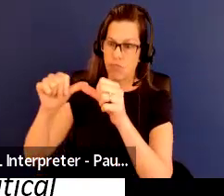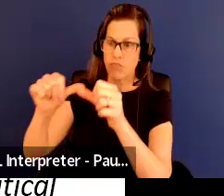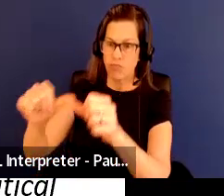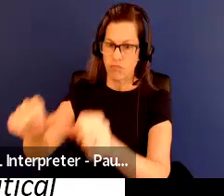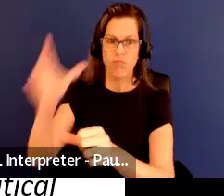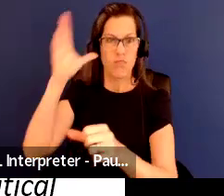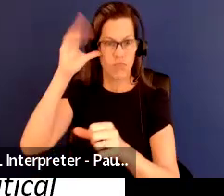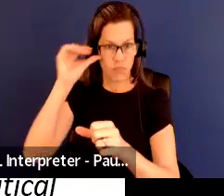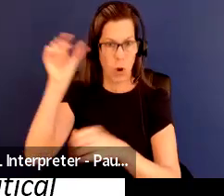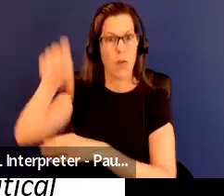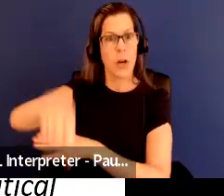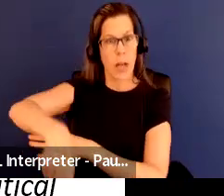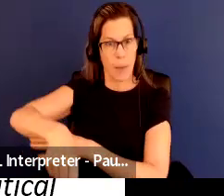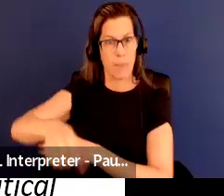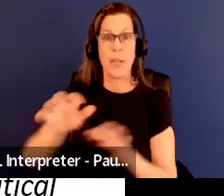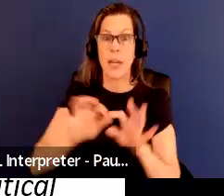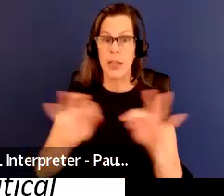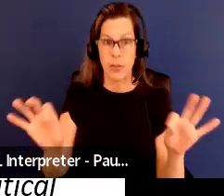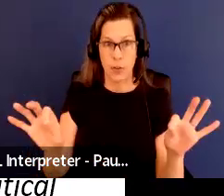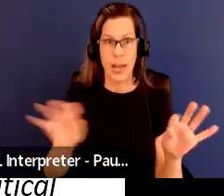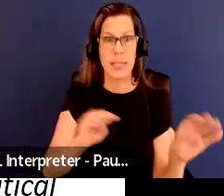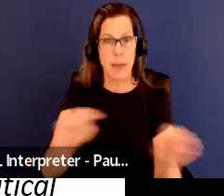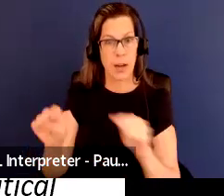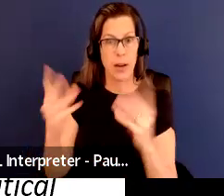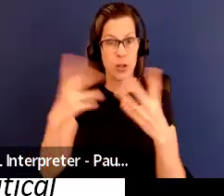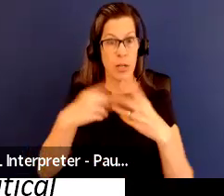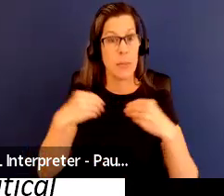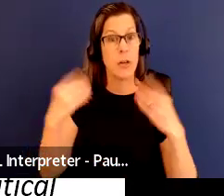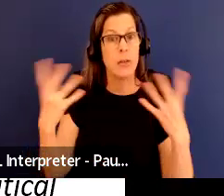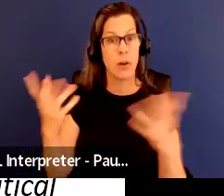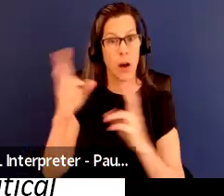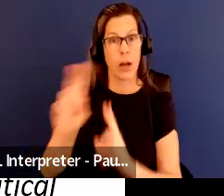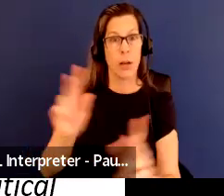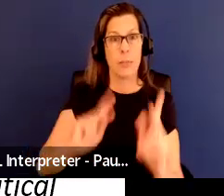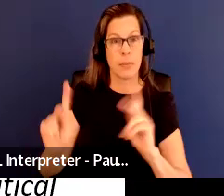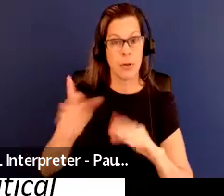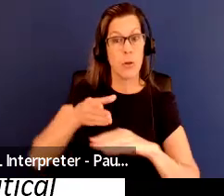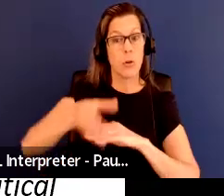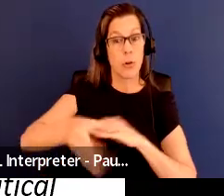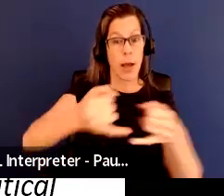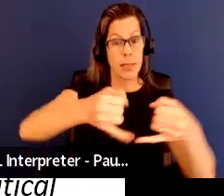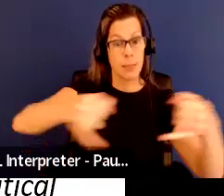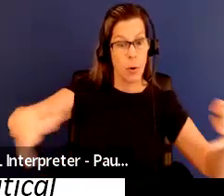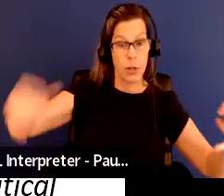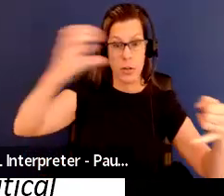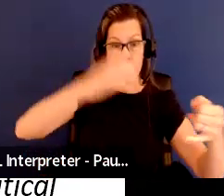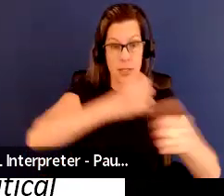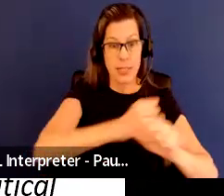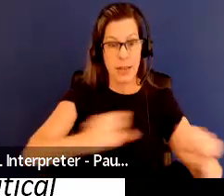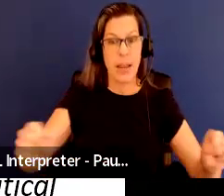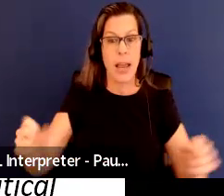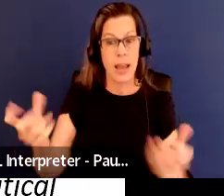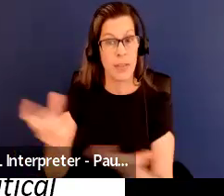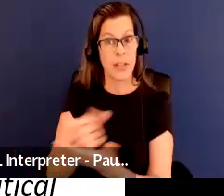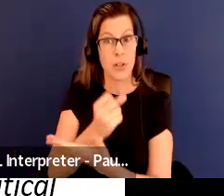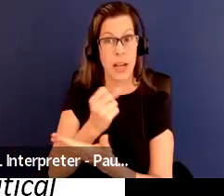phrase "migration is beautiful" honors those who cross borders in search of safety and the chance to